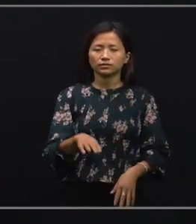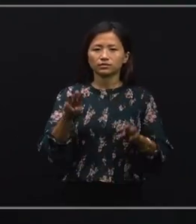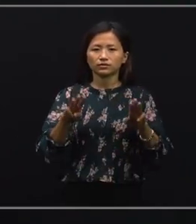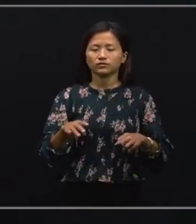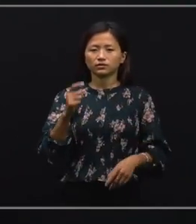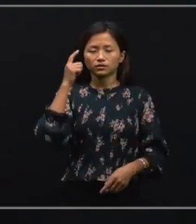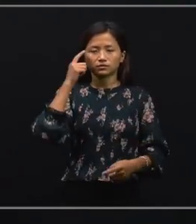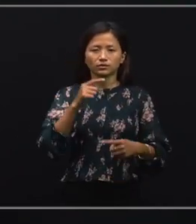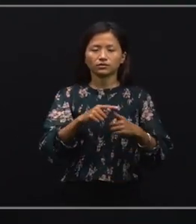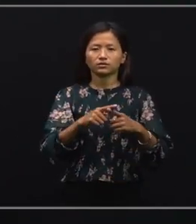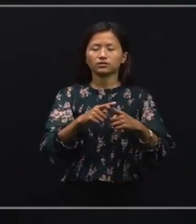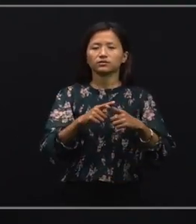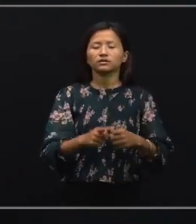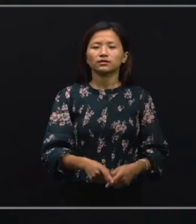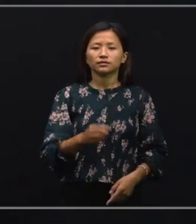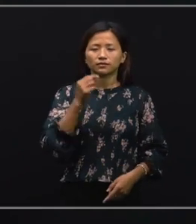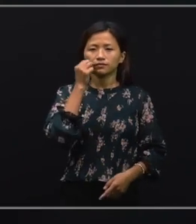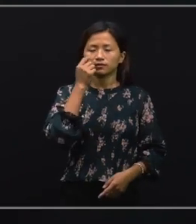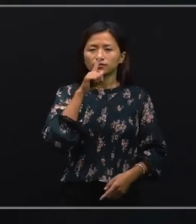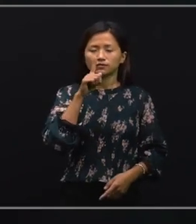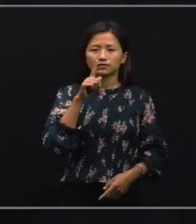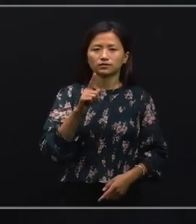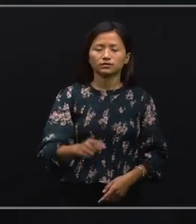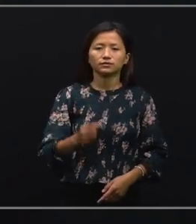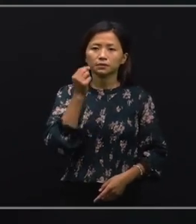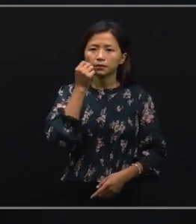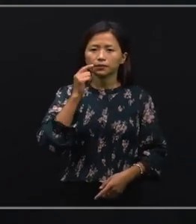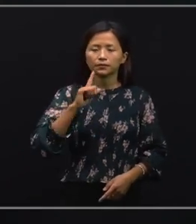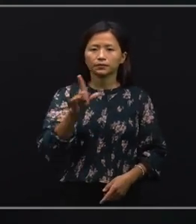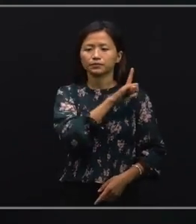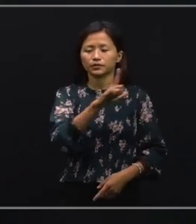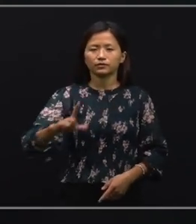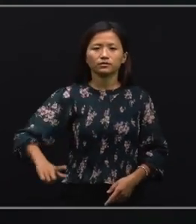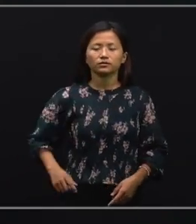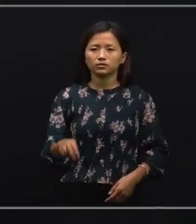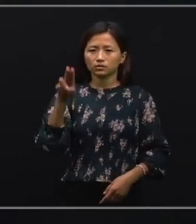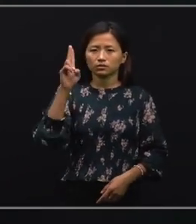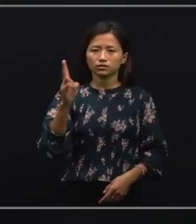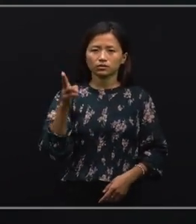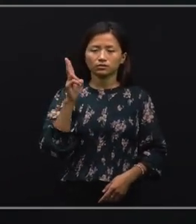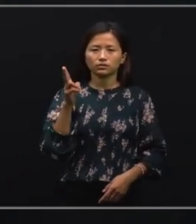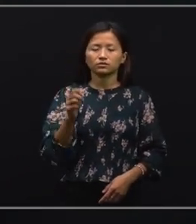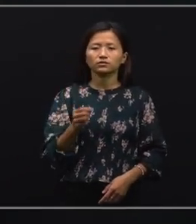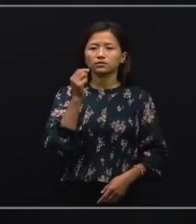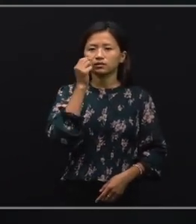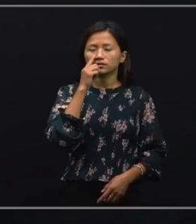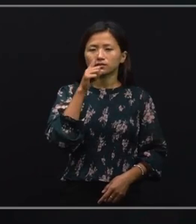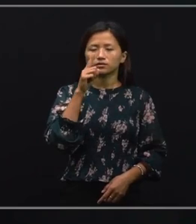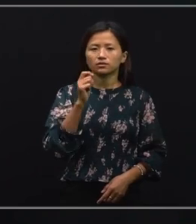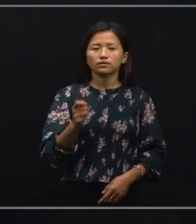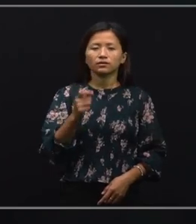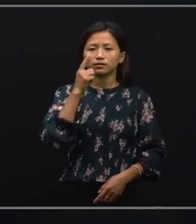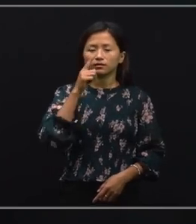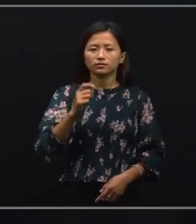been experiencing by the father, that is the Lord, but it is always normal, right? The girl fell